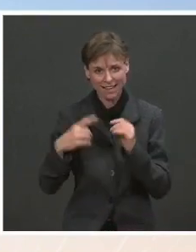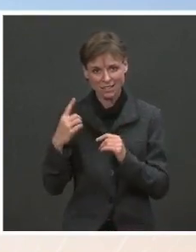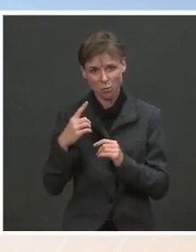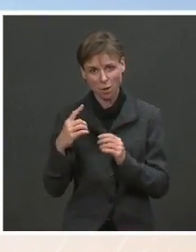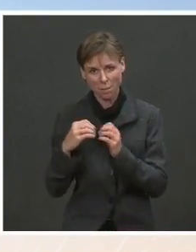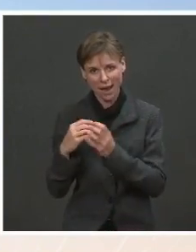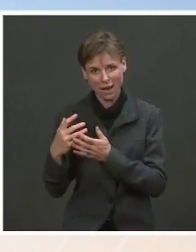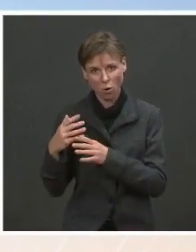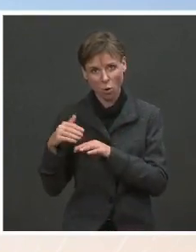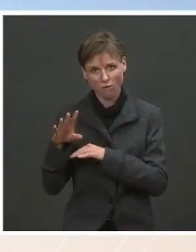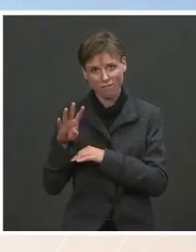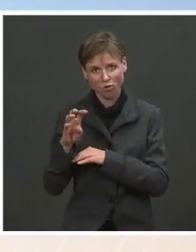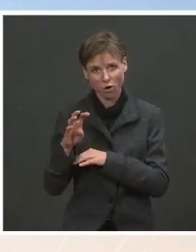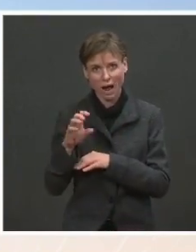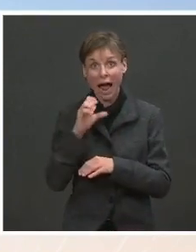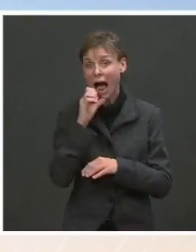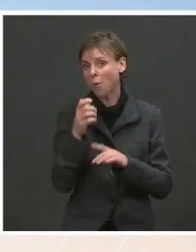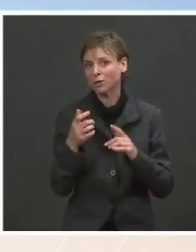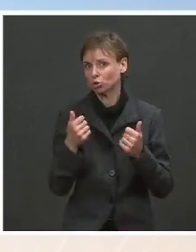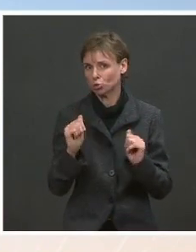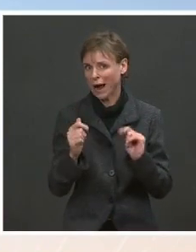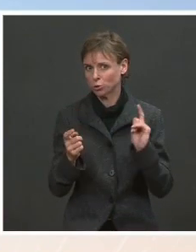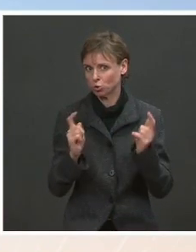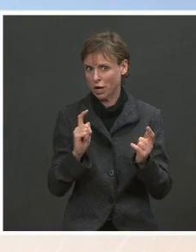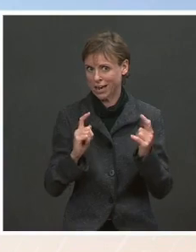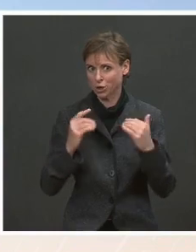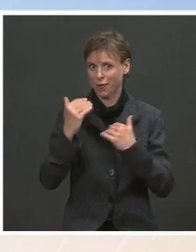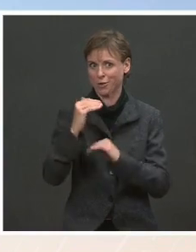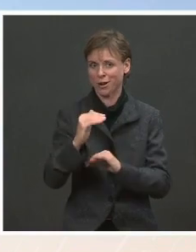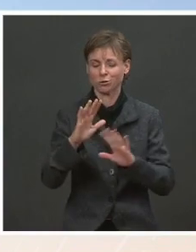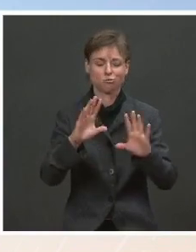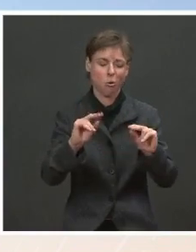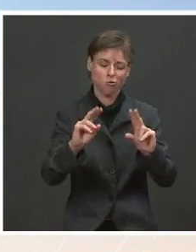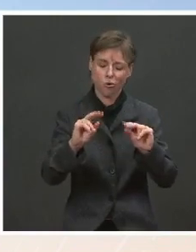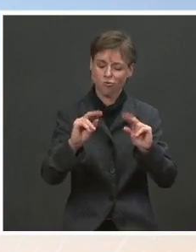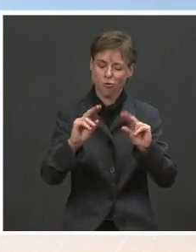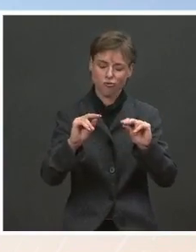Yeah. Okay. Sorry, I wasn't trying to Thanks. change the threshold. Yeah, on we you. were just like, oh no, new No. threshold. I